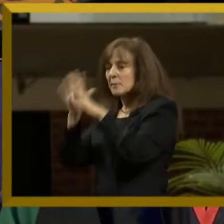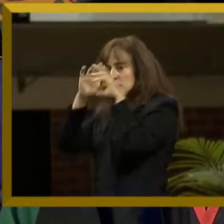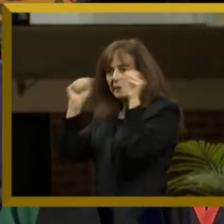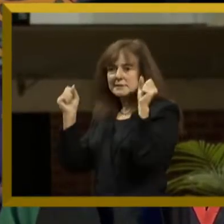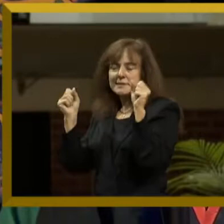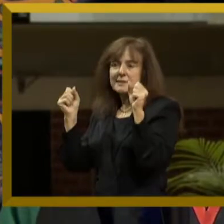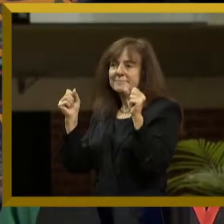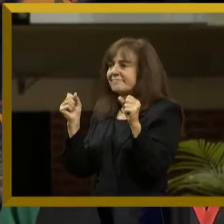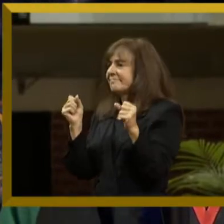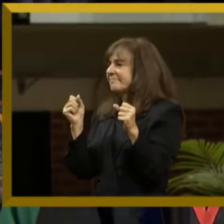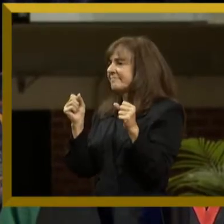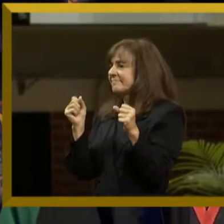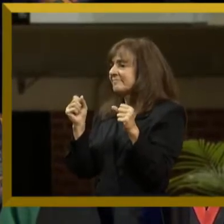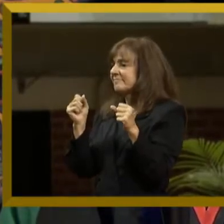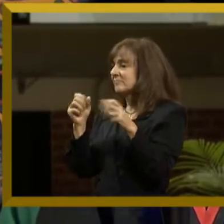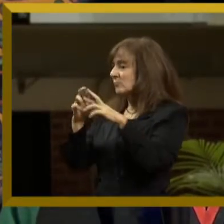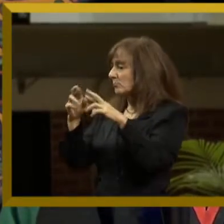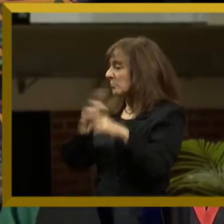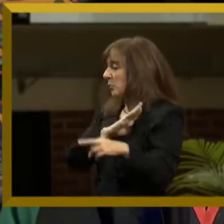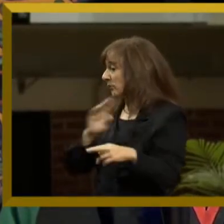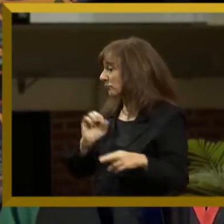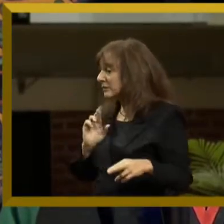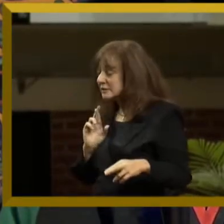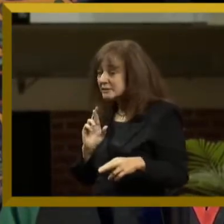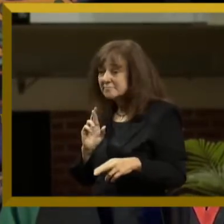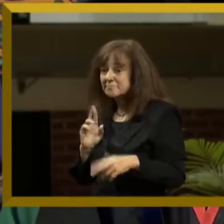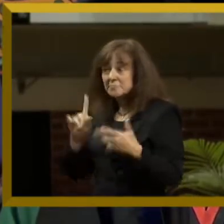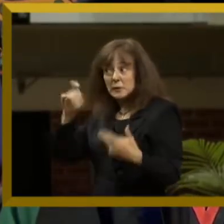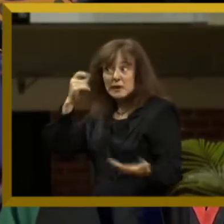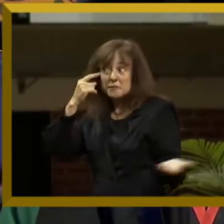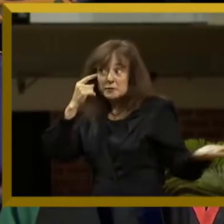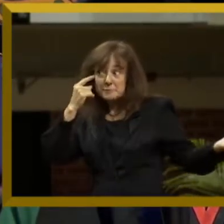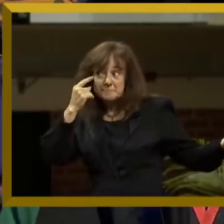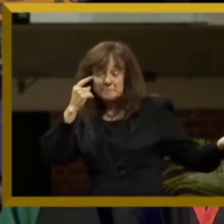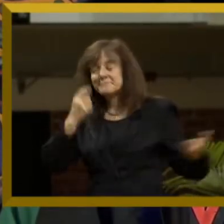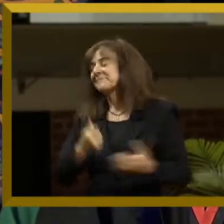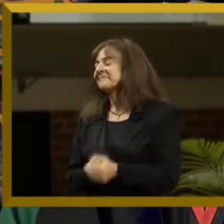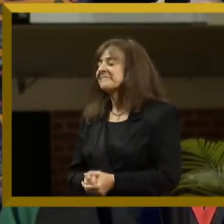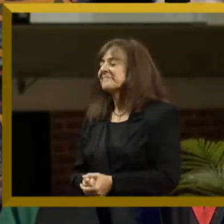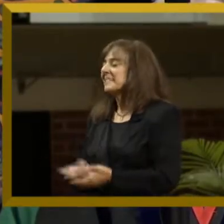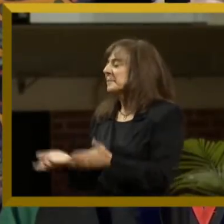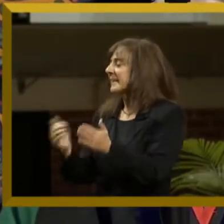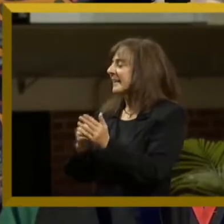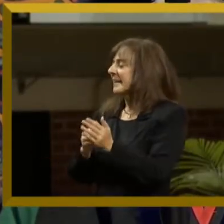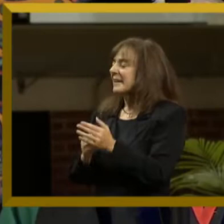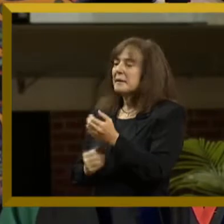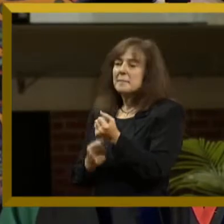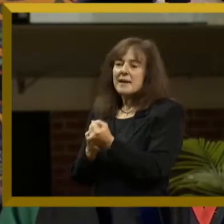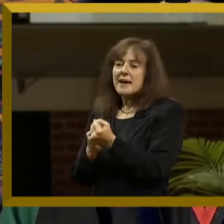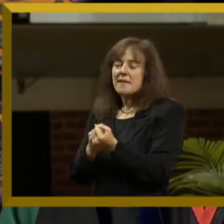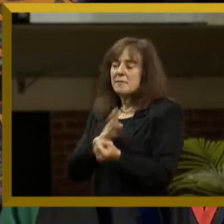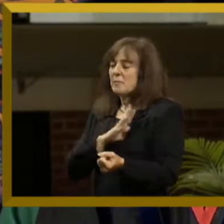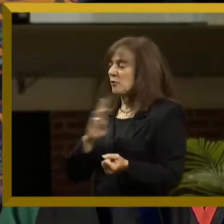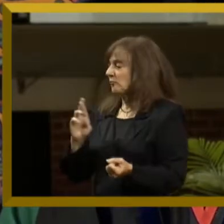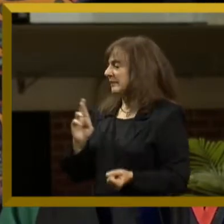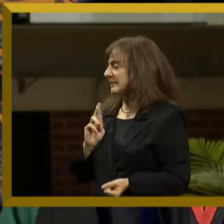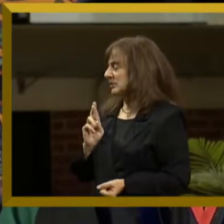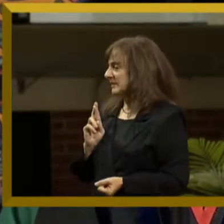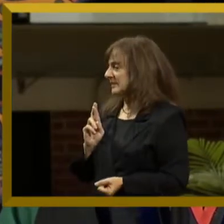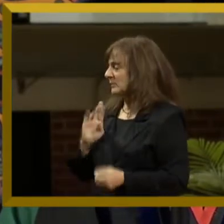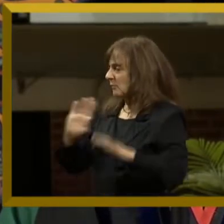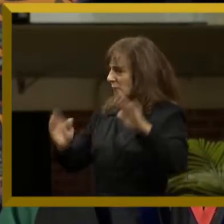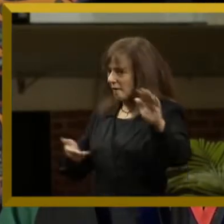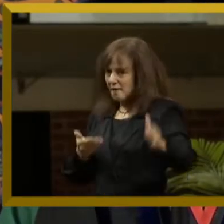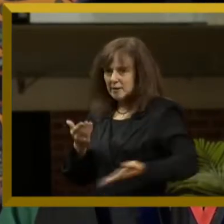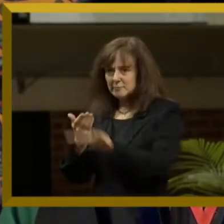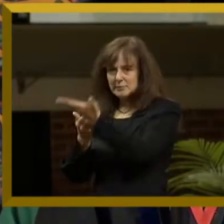president, a regent, even a governor. Again, on behalf of the Board of Regents, we